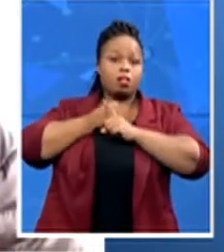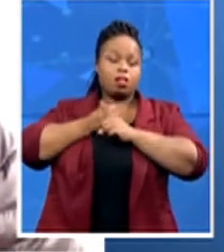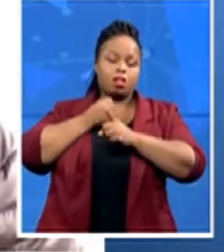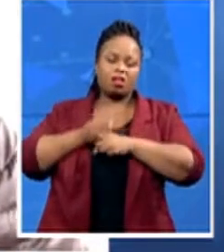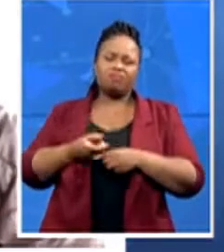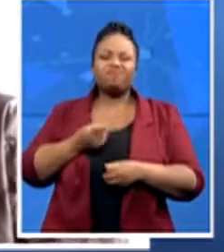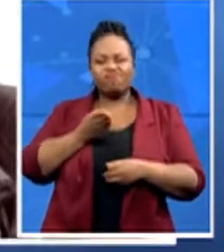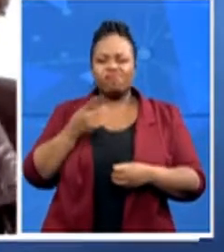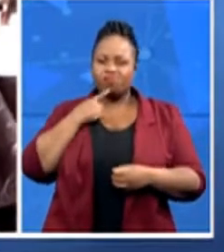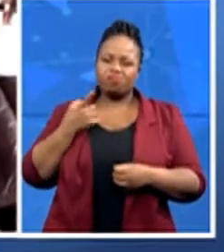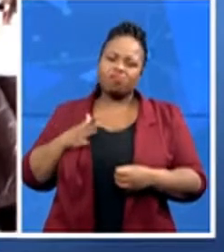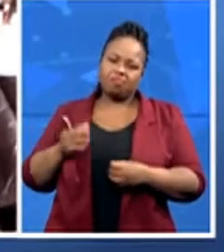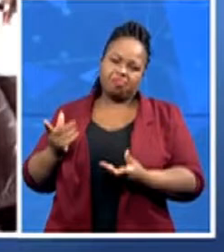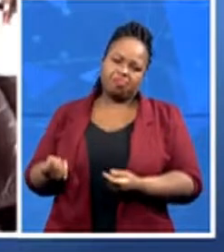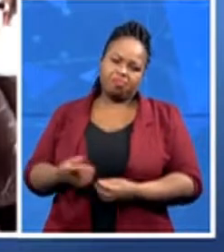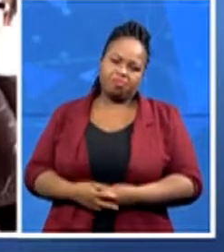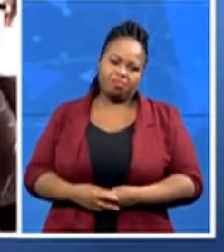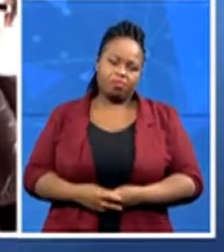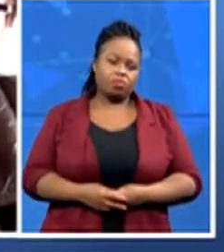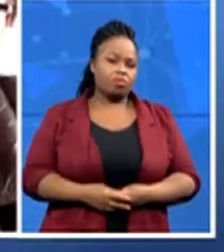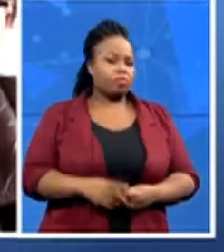Any other notable changes besides the register?